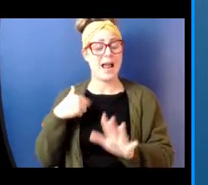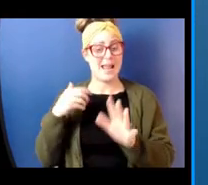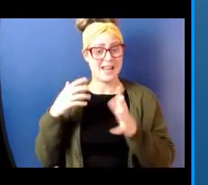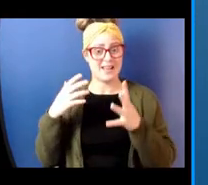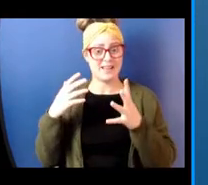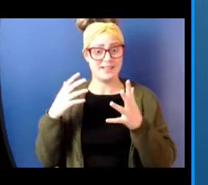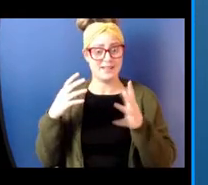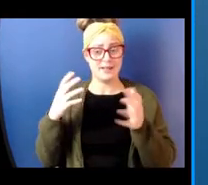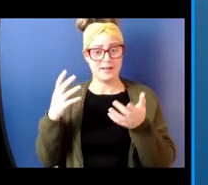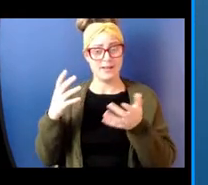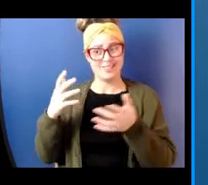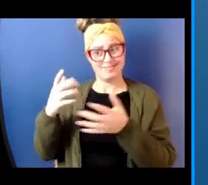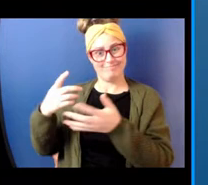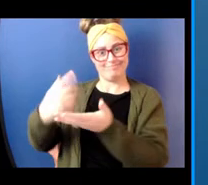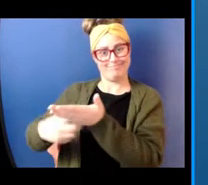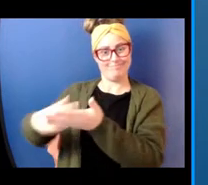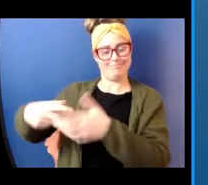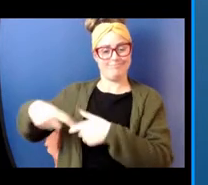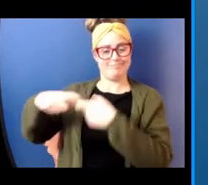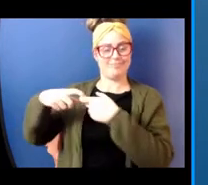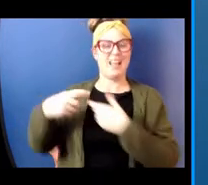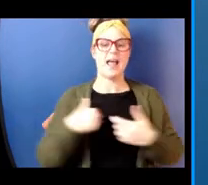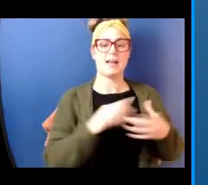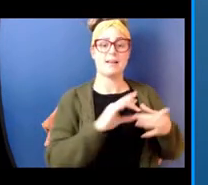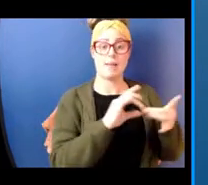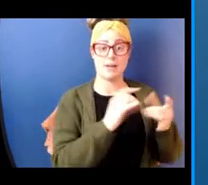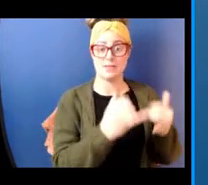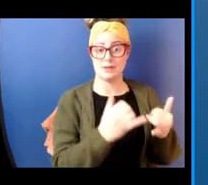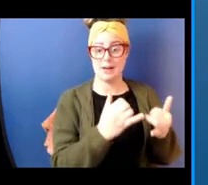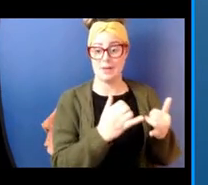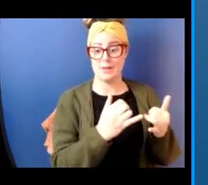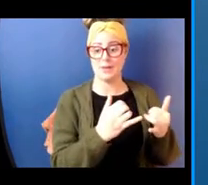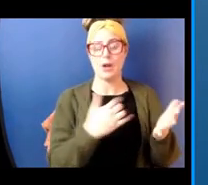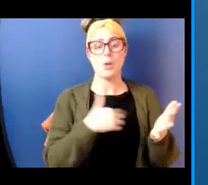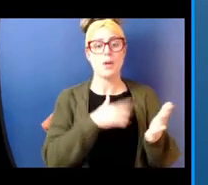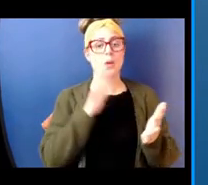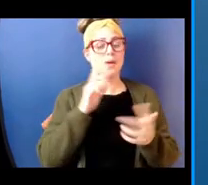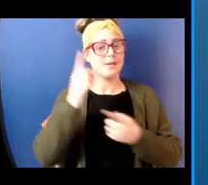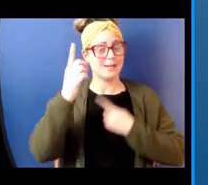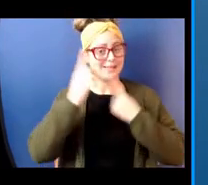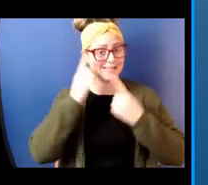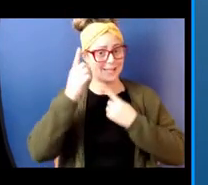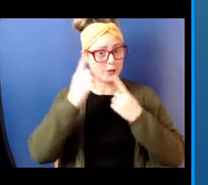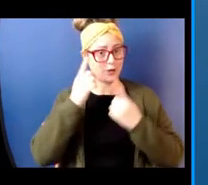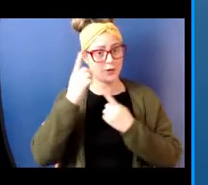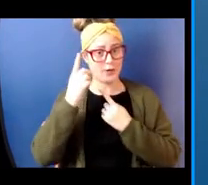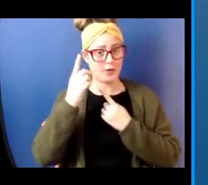uh after we deal with the waivers that we will be considering uh